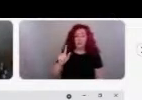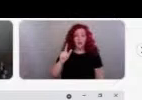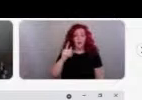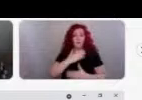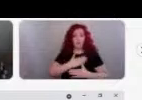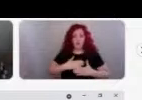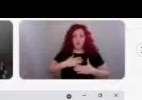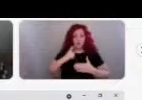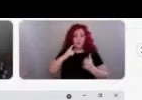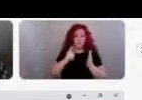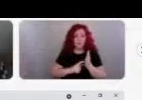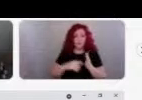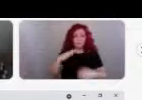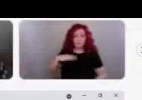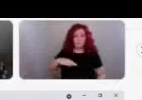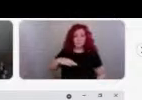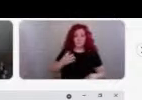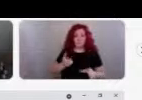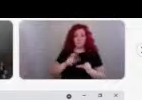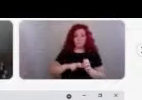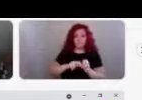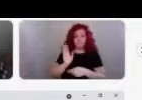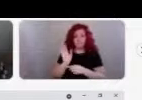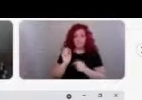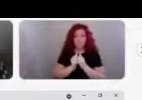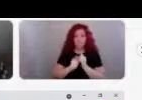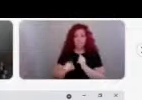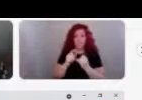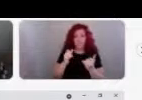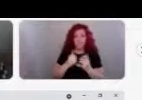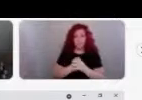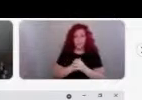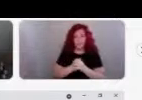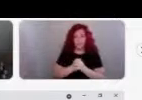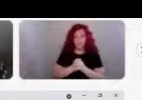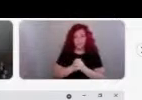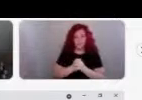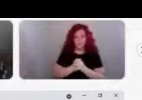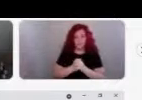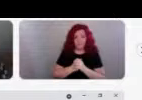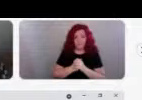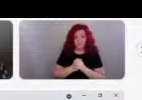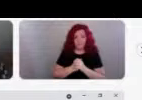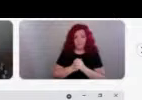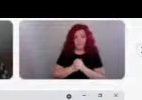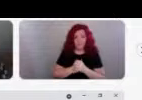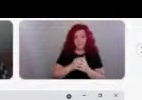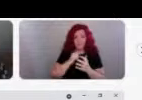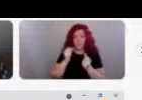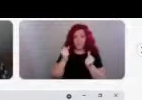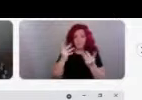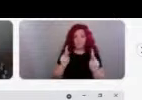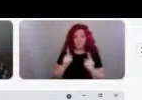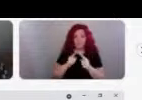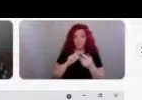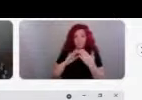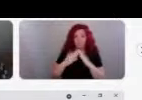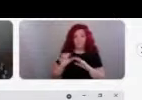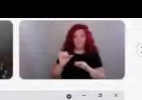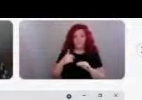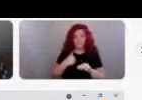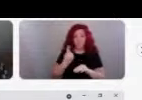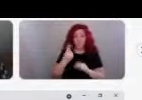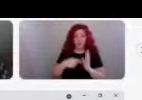and recognize the privilege of being able to hop on and hear and talk with you all today um you know not many folks and people from communities such as the one i'm